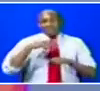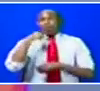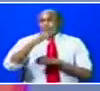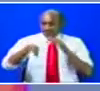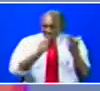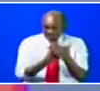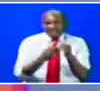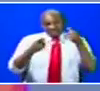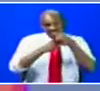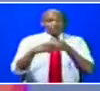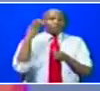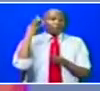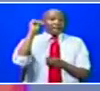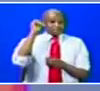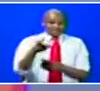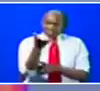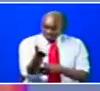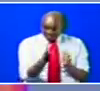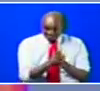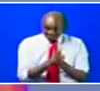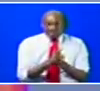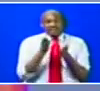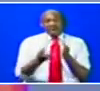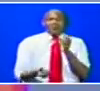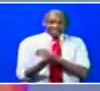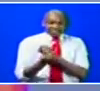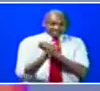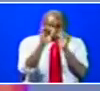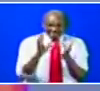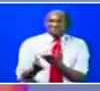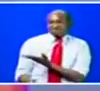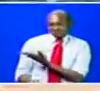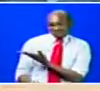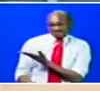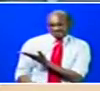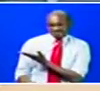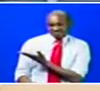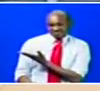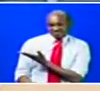include six former members of parliament, as Chris Thairu now reports.